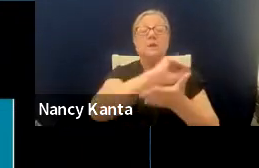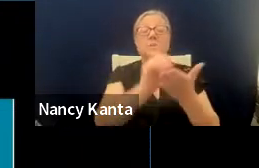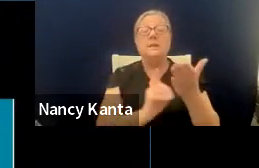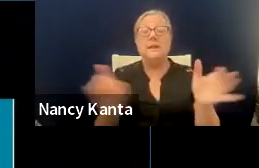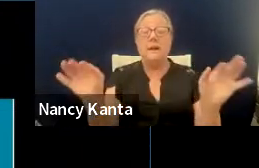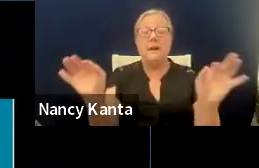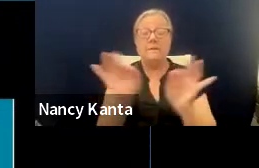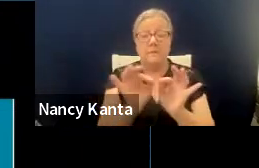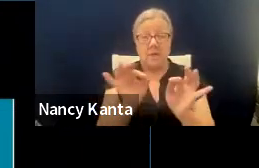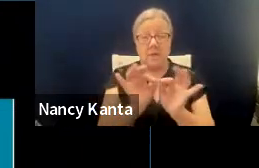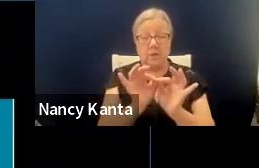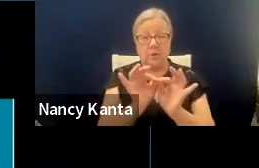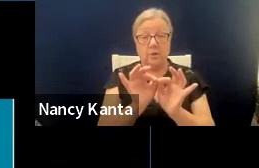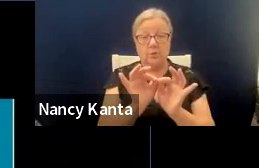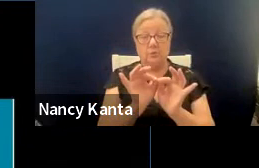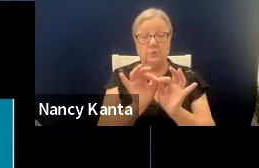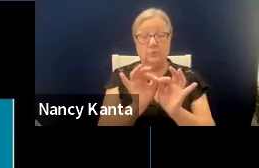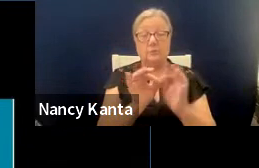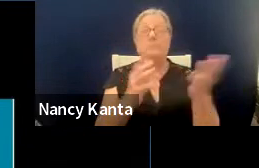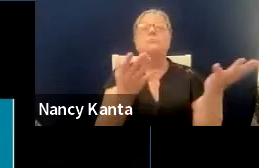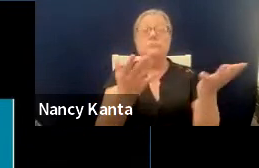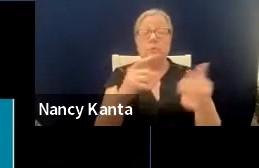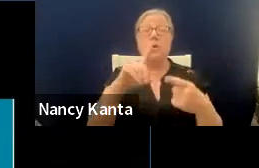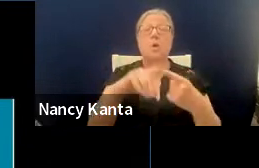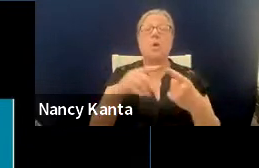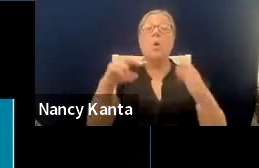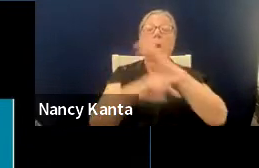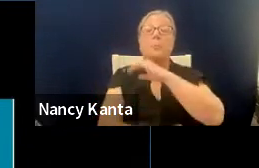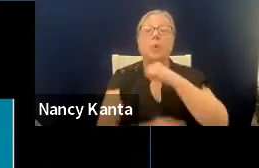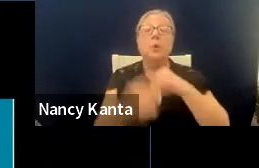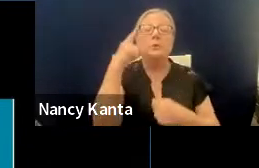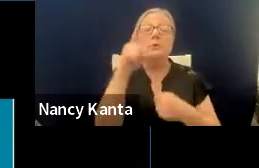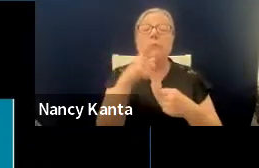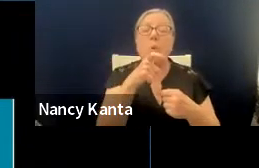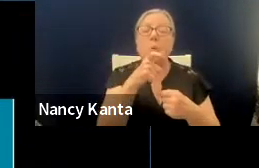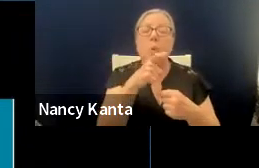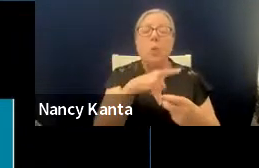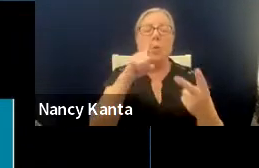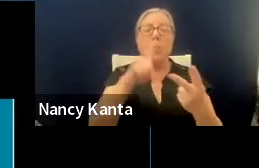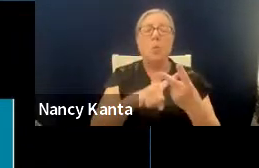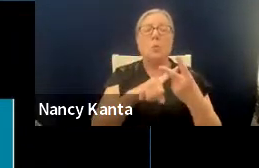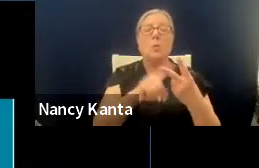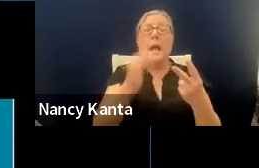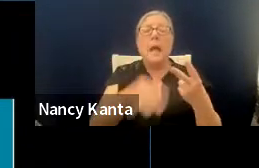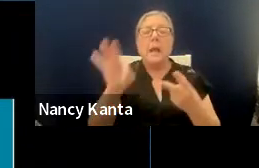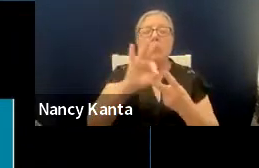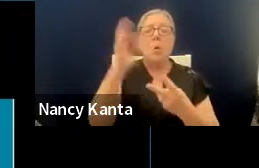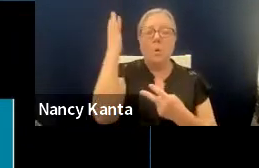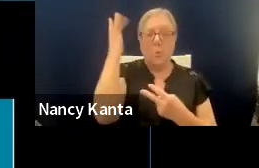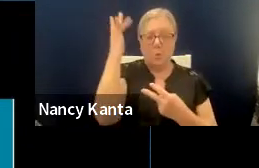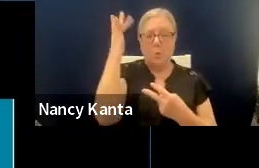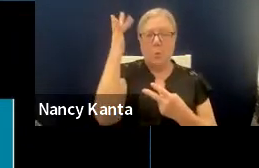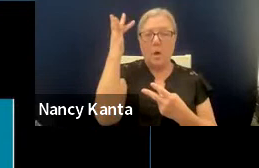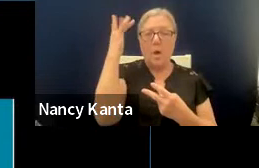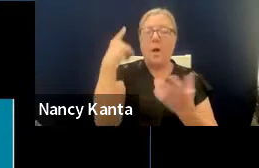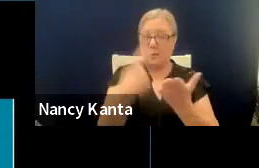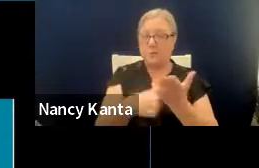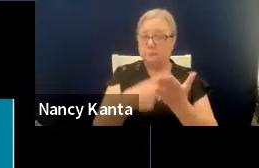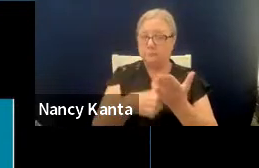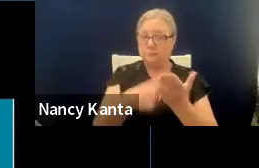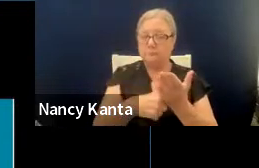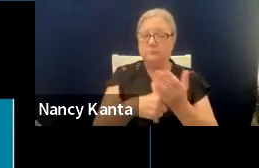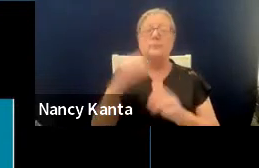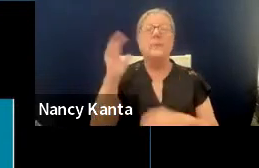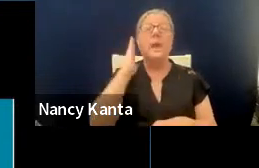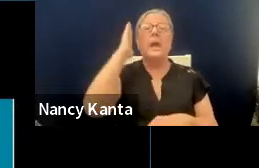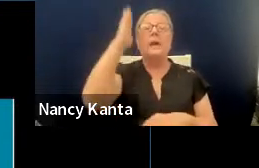is starting to set out, who is this bridge for? Why is it important? And then in future conversations, we'd like